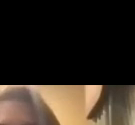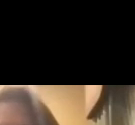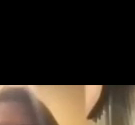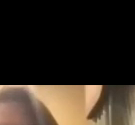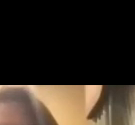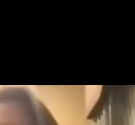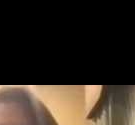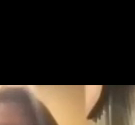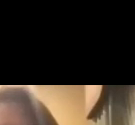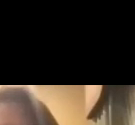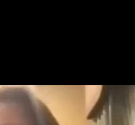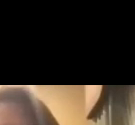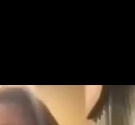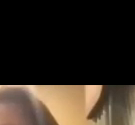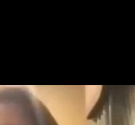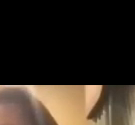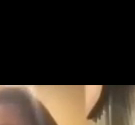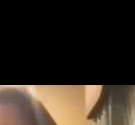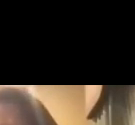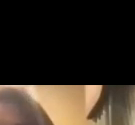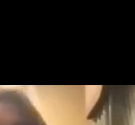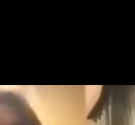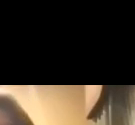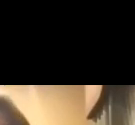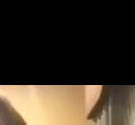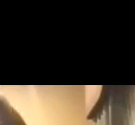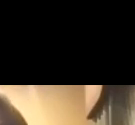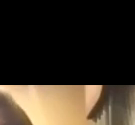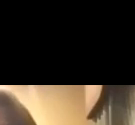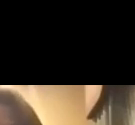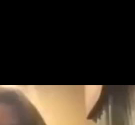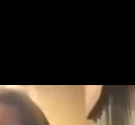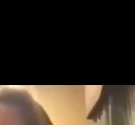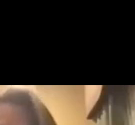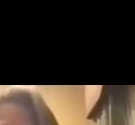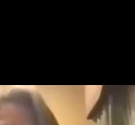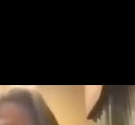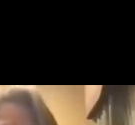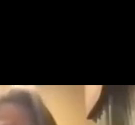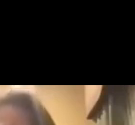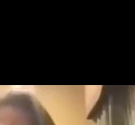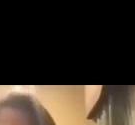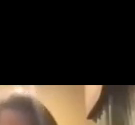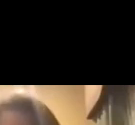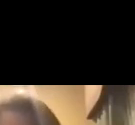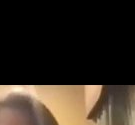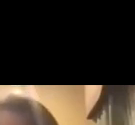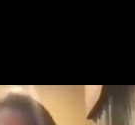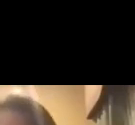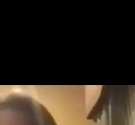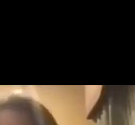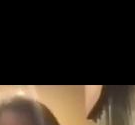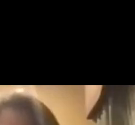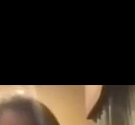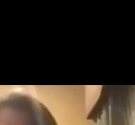it's still going to be worth it. It's still going to be worth it. So I just want to encourage you guys with that. When she said, I've been doing the business